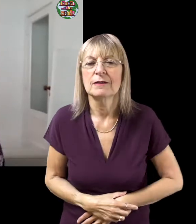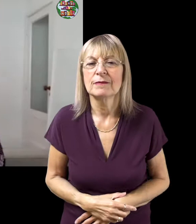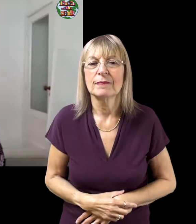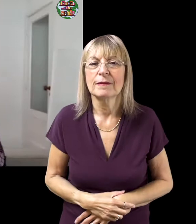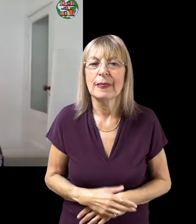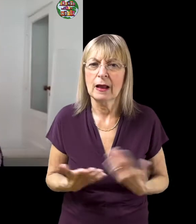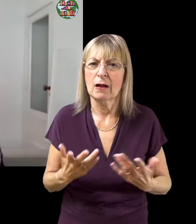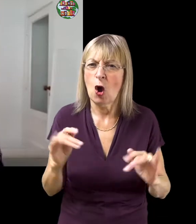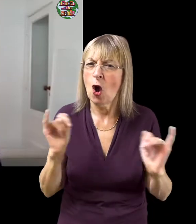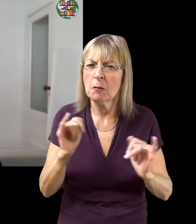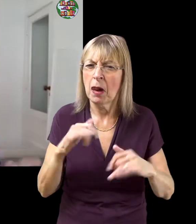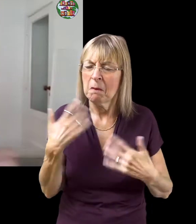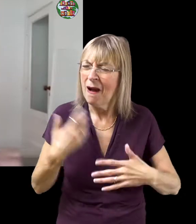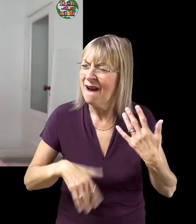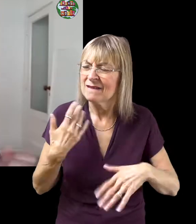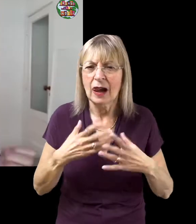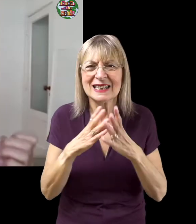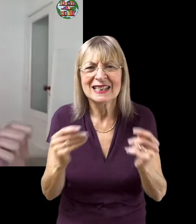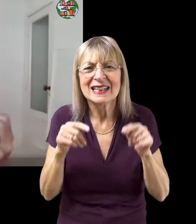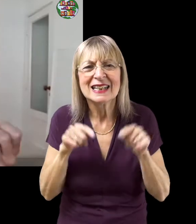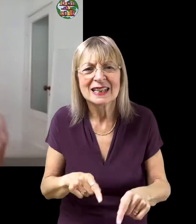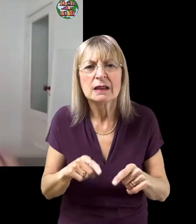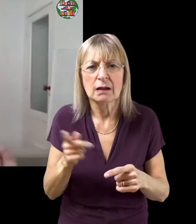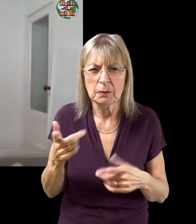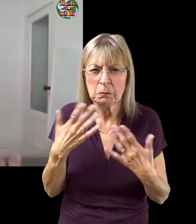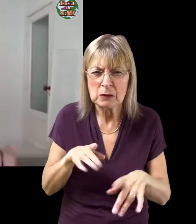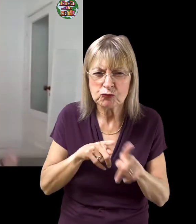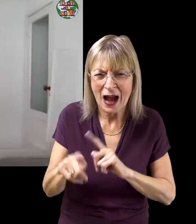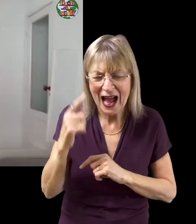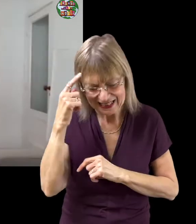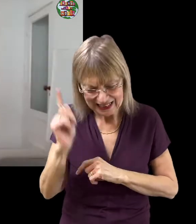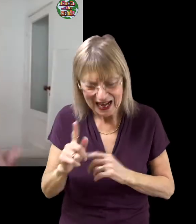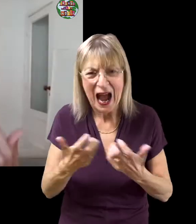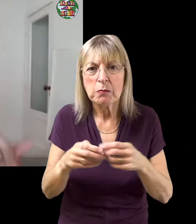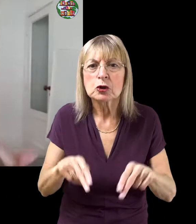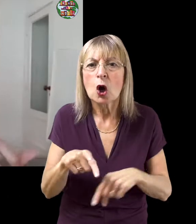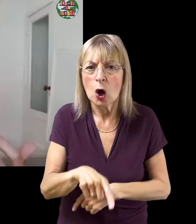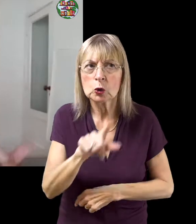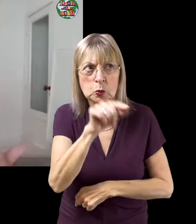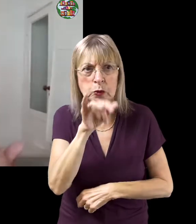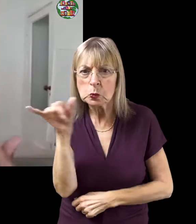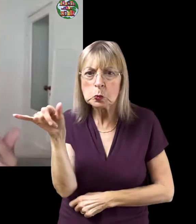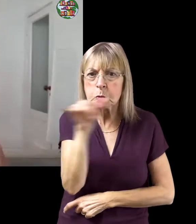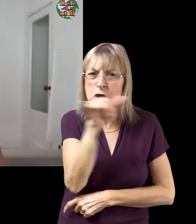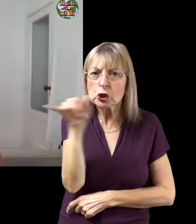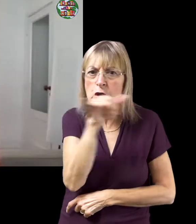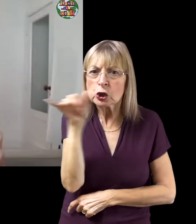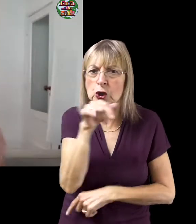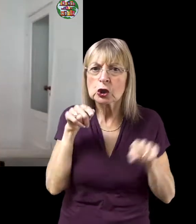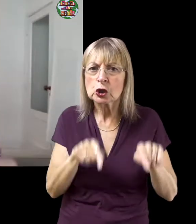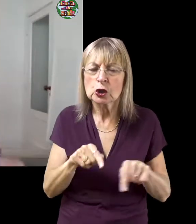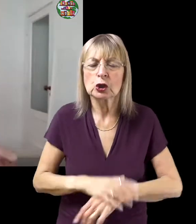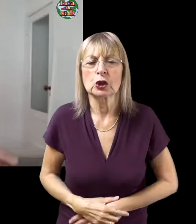for Alaska. I mean, there's this horrible, painful scene where they try and let